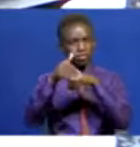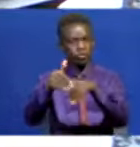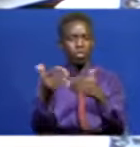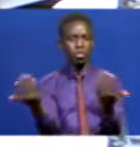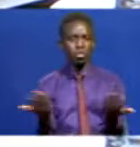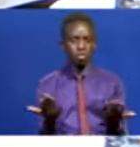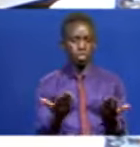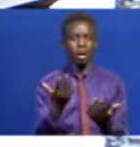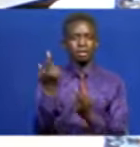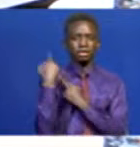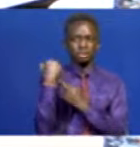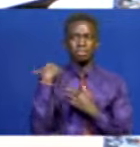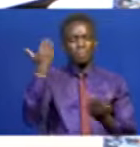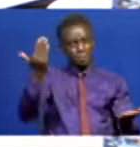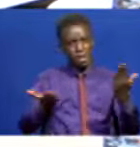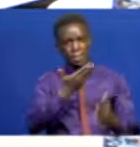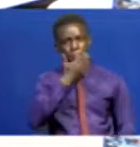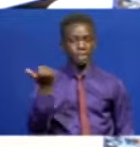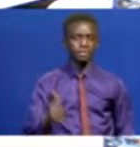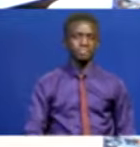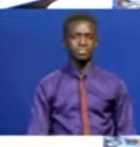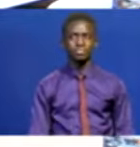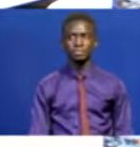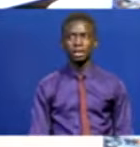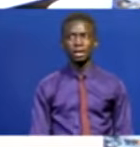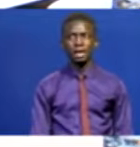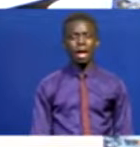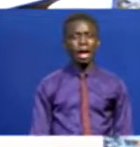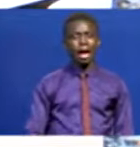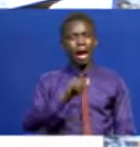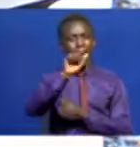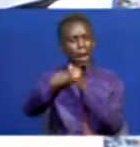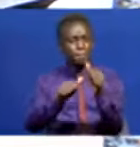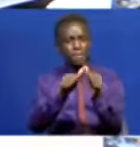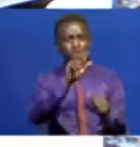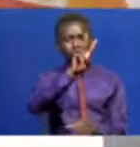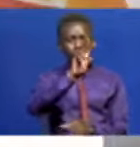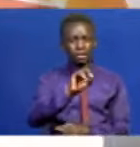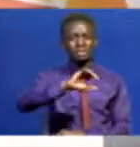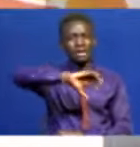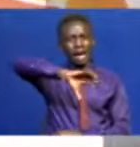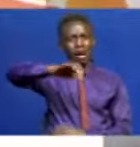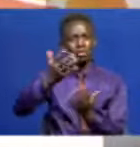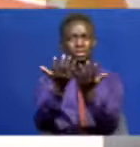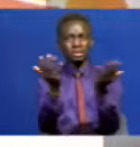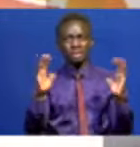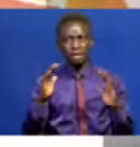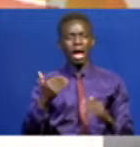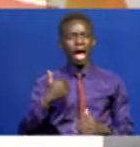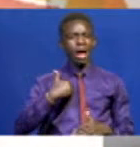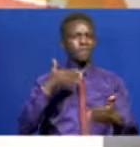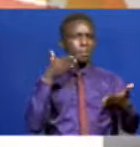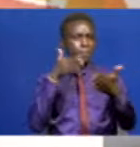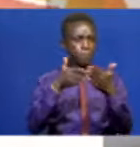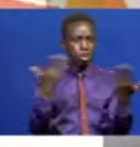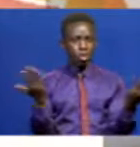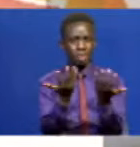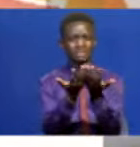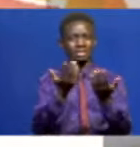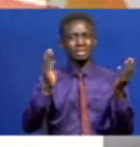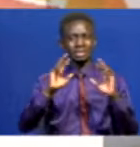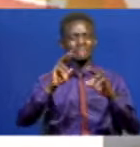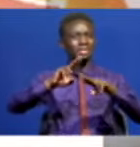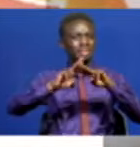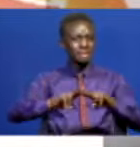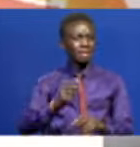chair of SRC. About 28 county assemblies have adjourned sittings due to the stalemate. They include Narok,